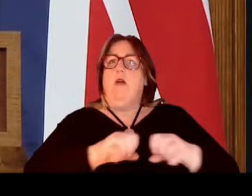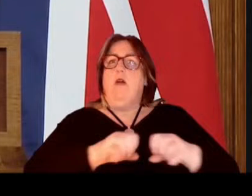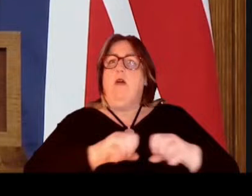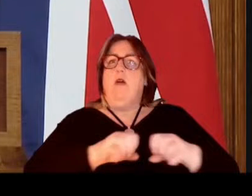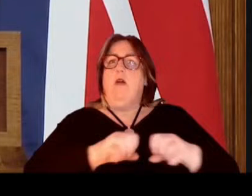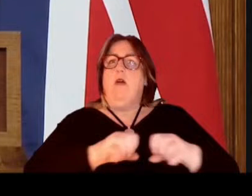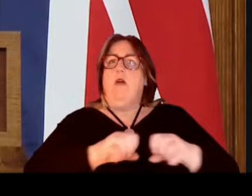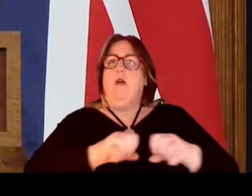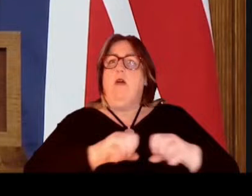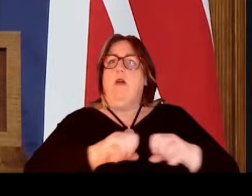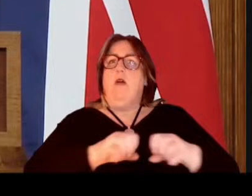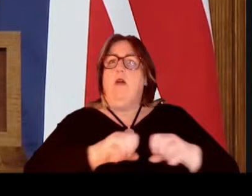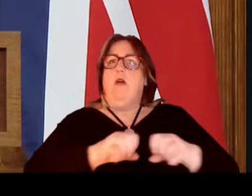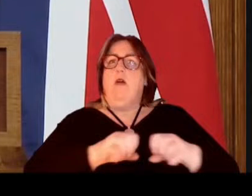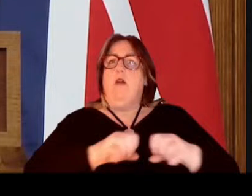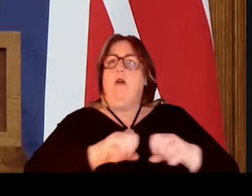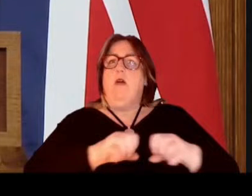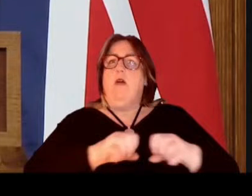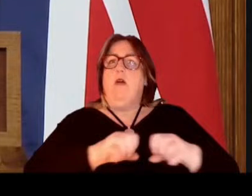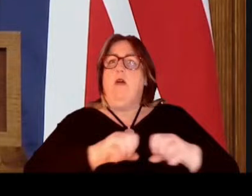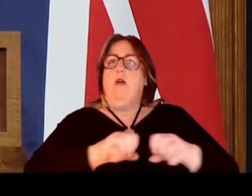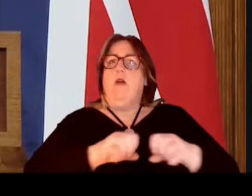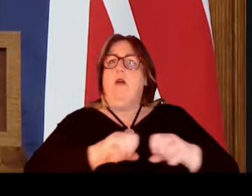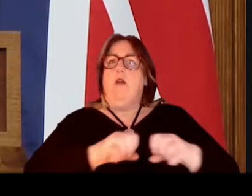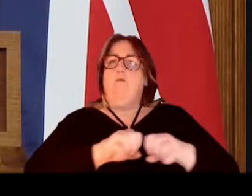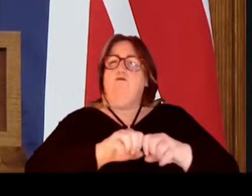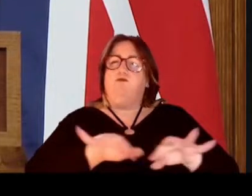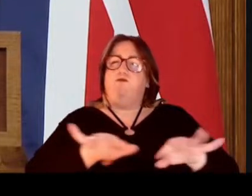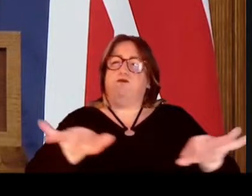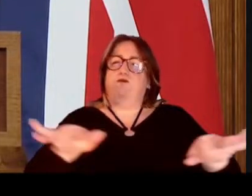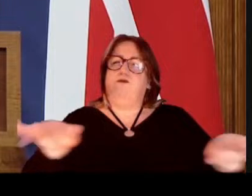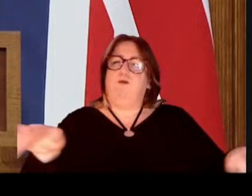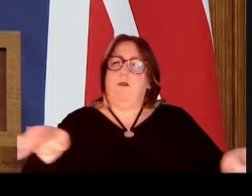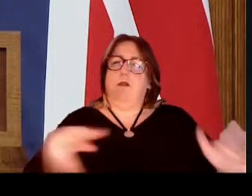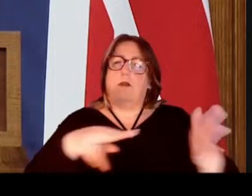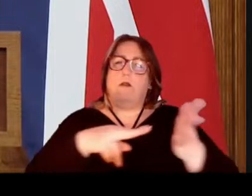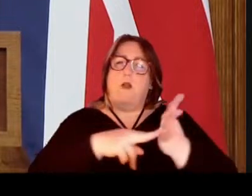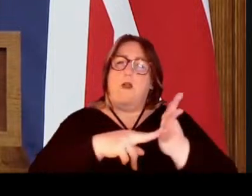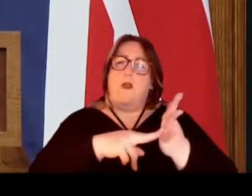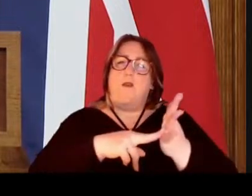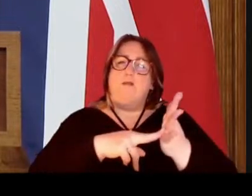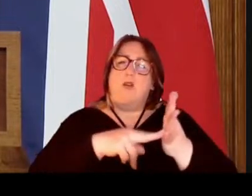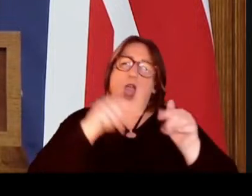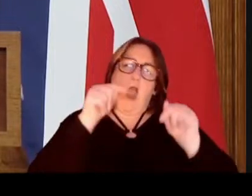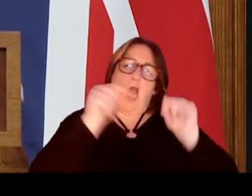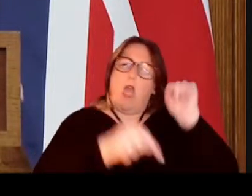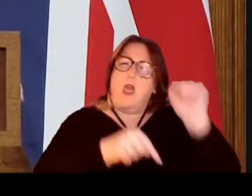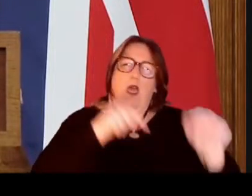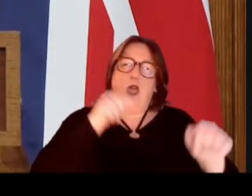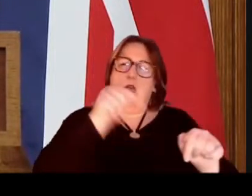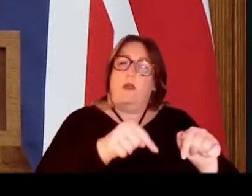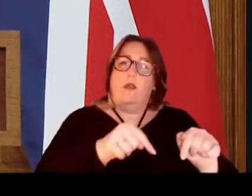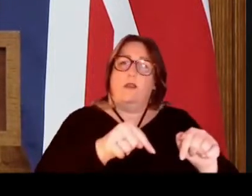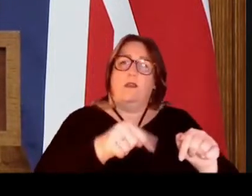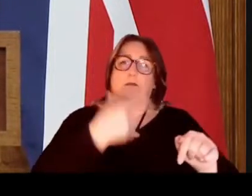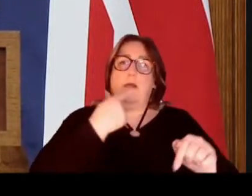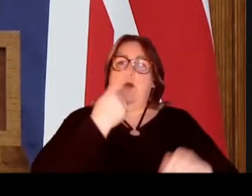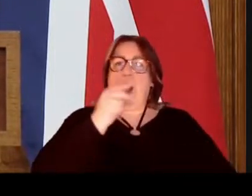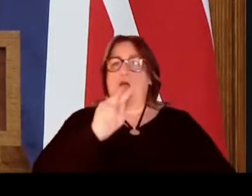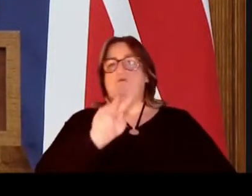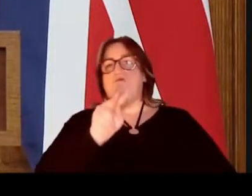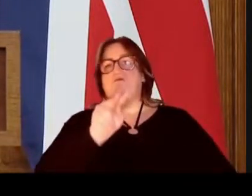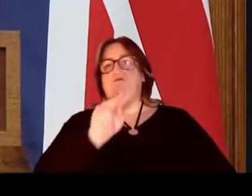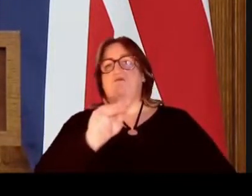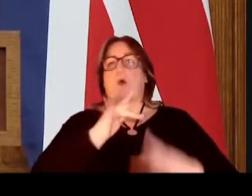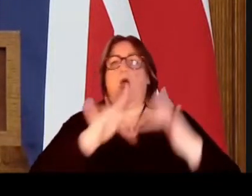Yes. So let me continue if I can find the right button. Because you can't tell me that